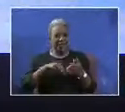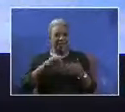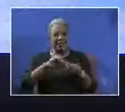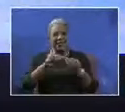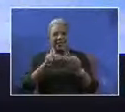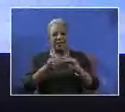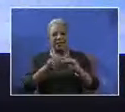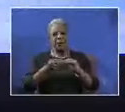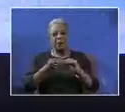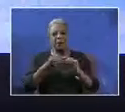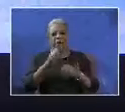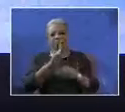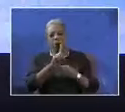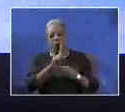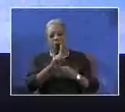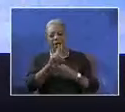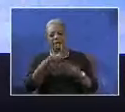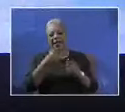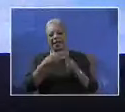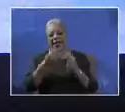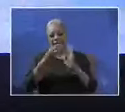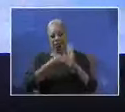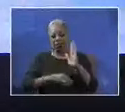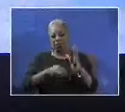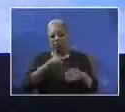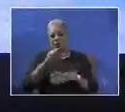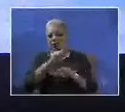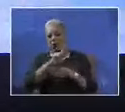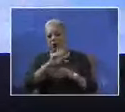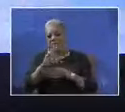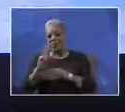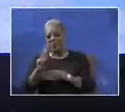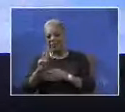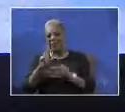26, you read the same thing.